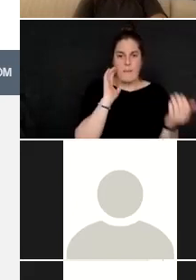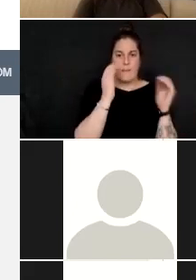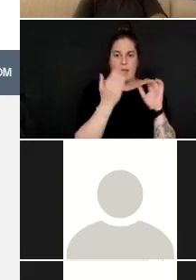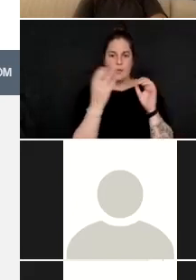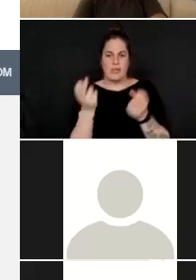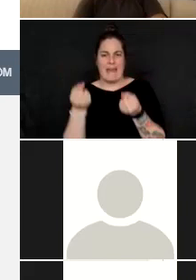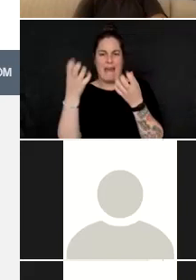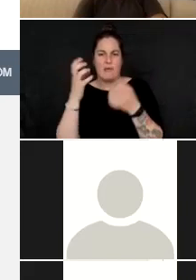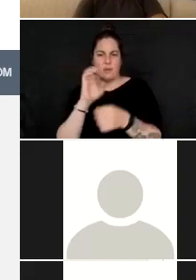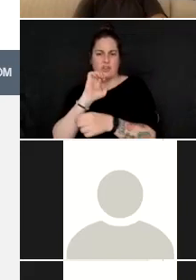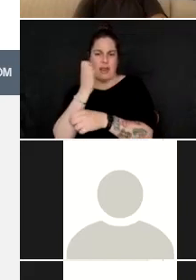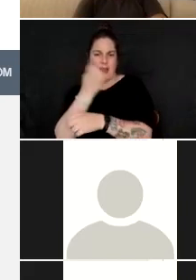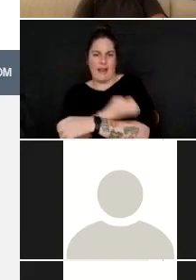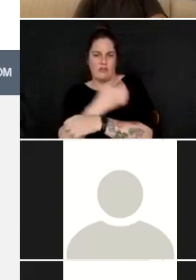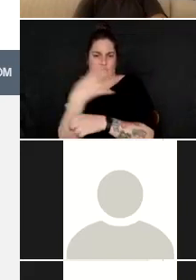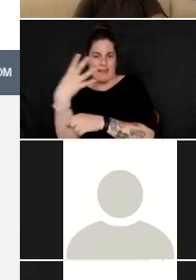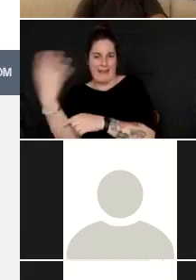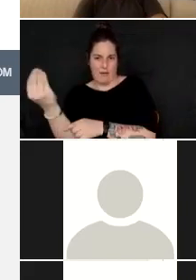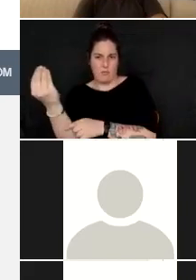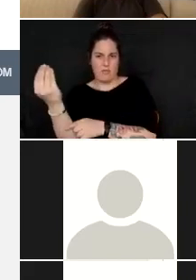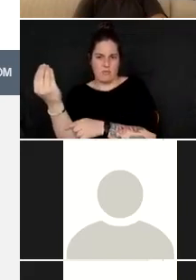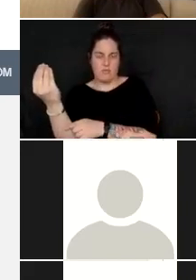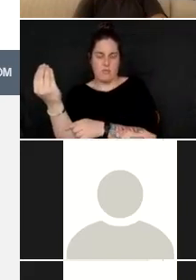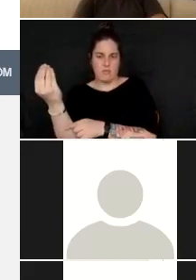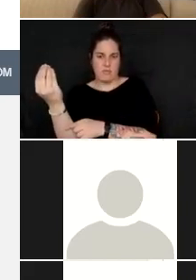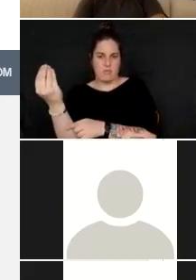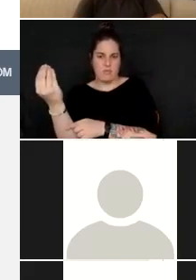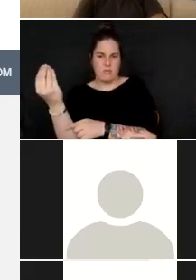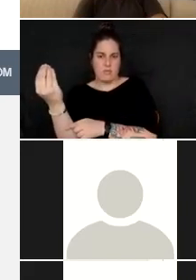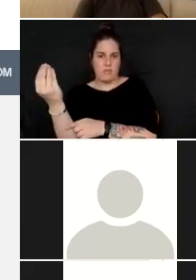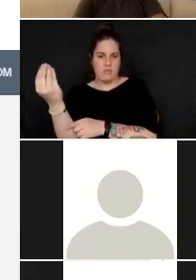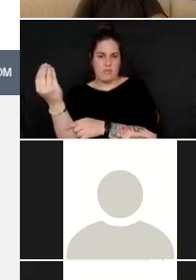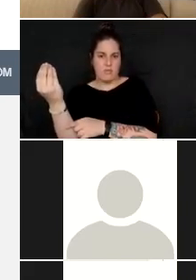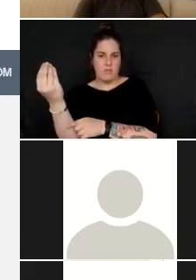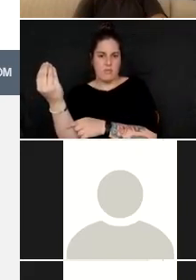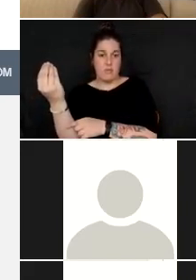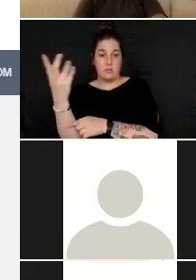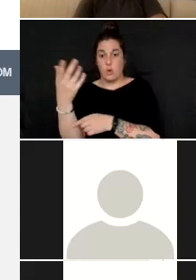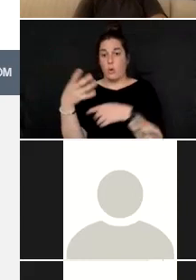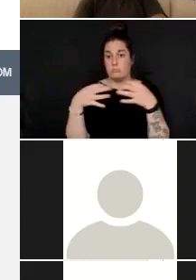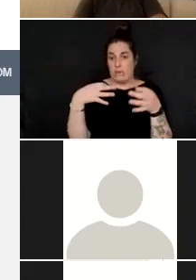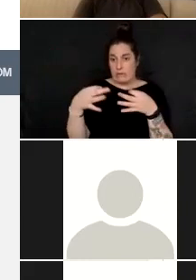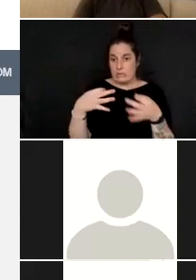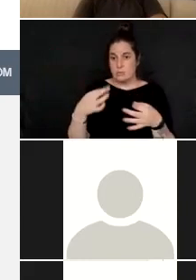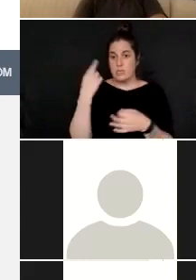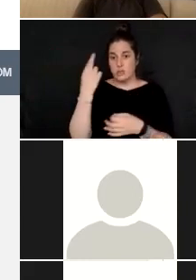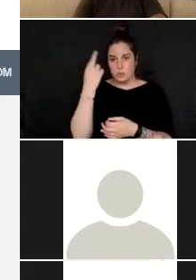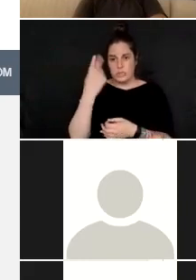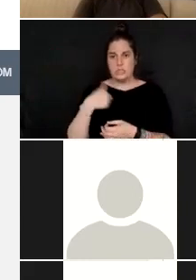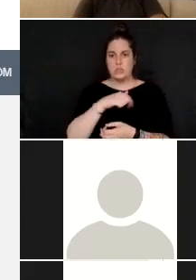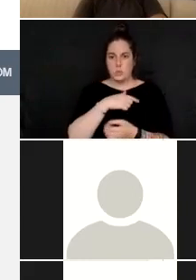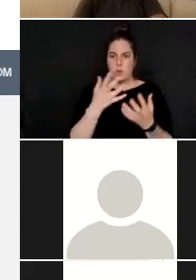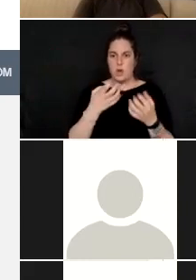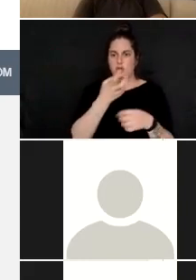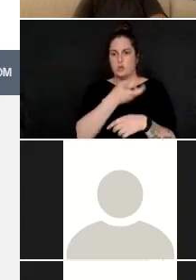out. And so that will explain, you know, why we want to go to electric motors,